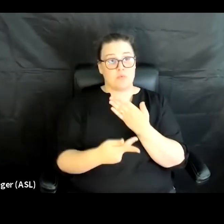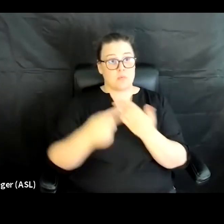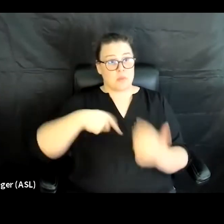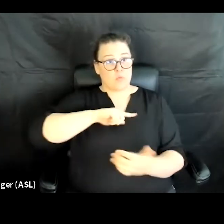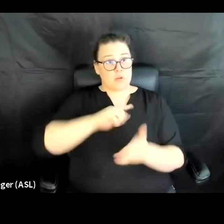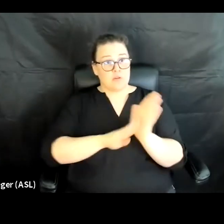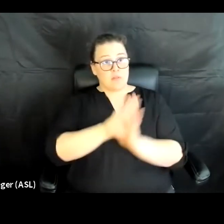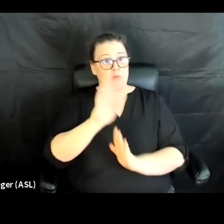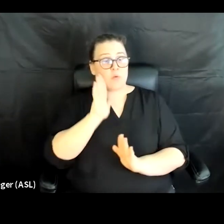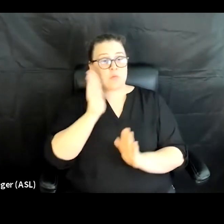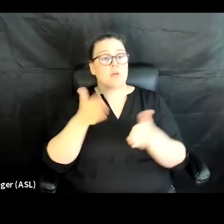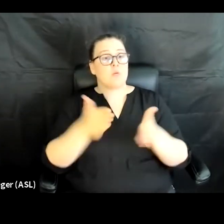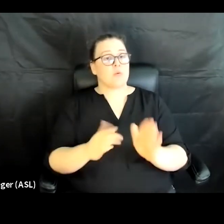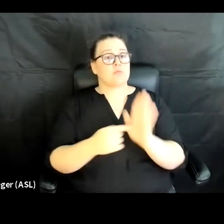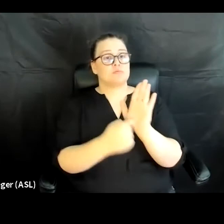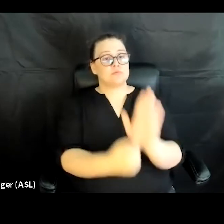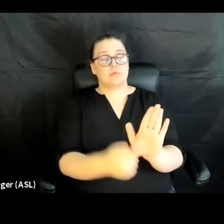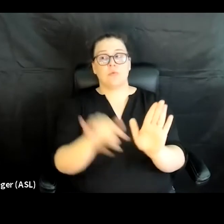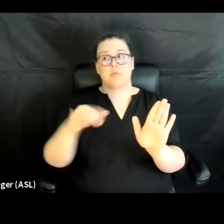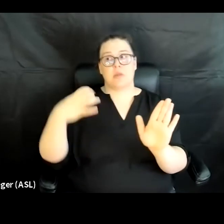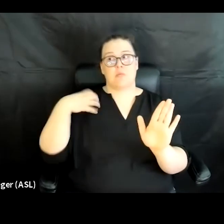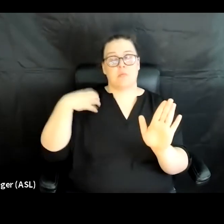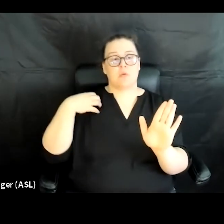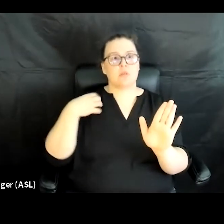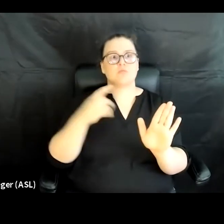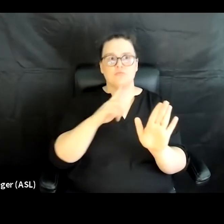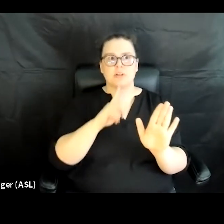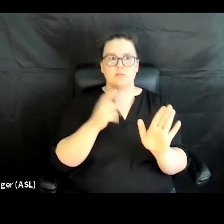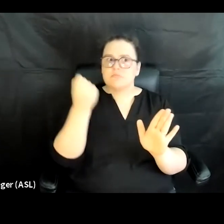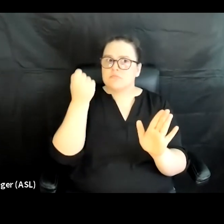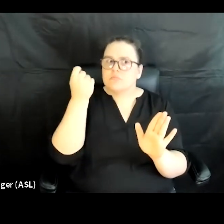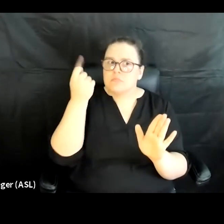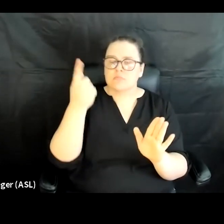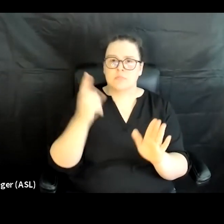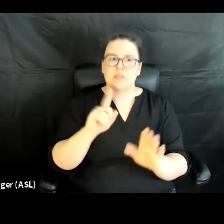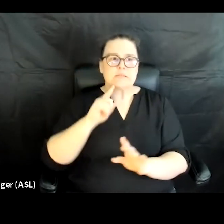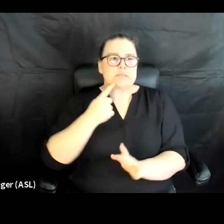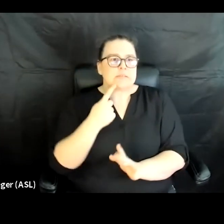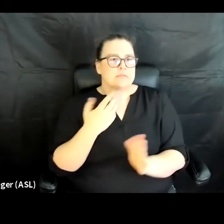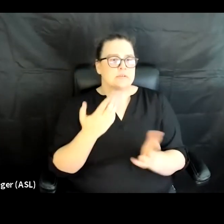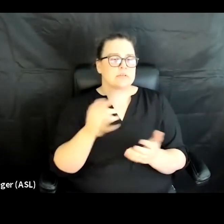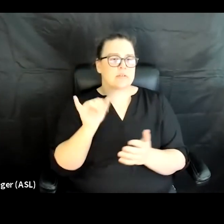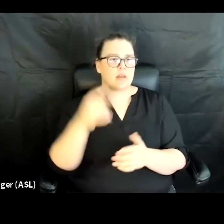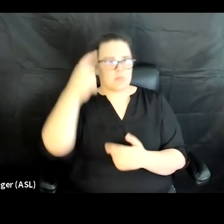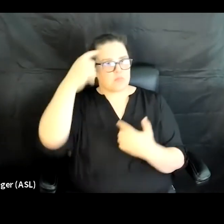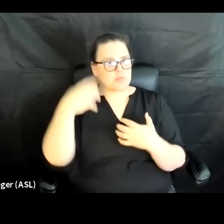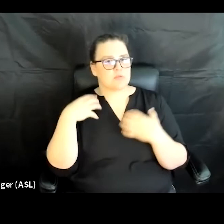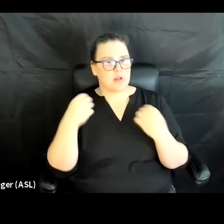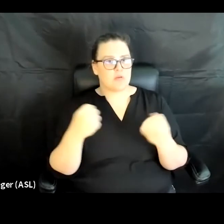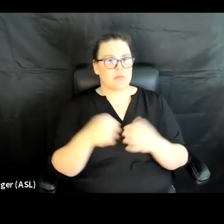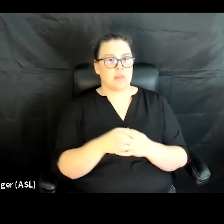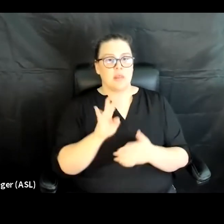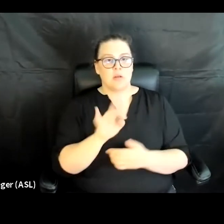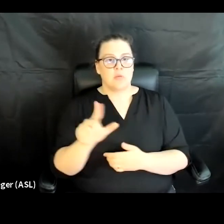way to demonstrate that an employer takes seriously the mental health of their employees. The bill is currently in our Ways and Means Committee